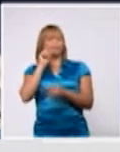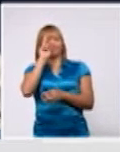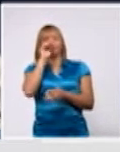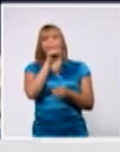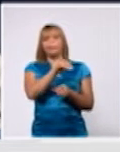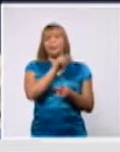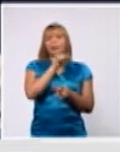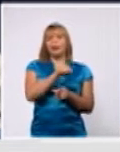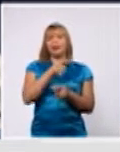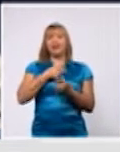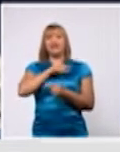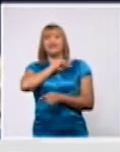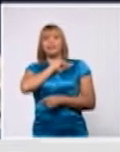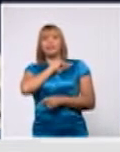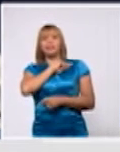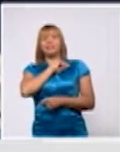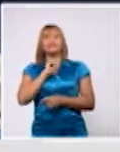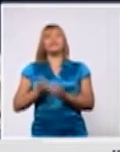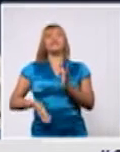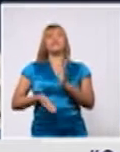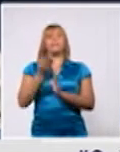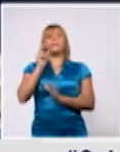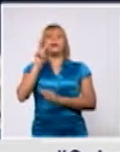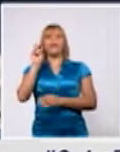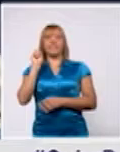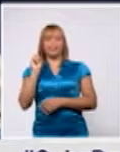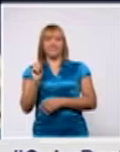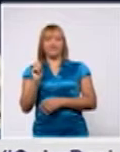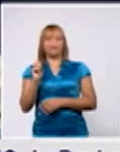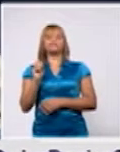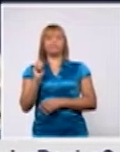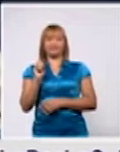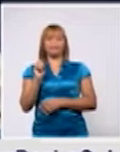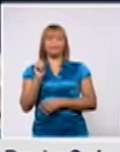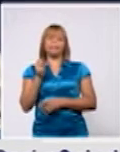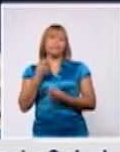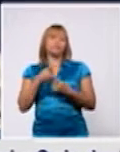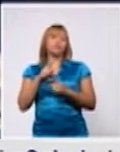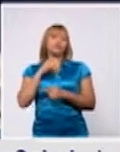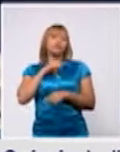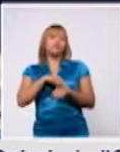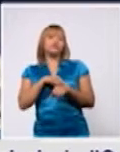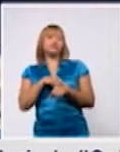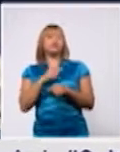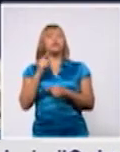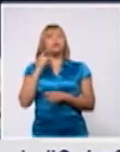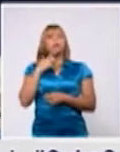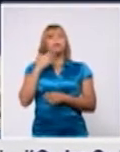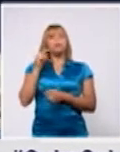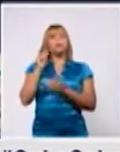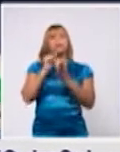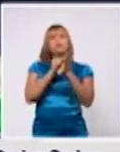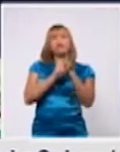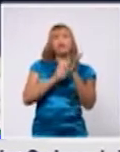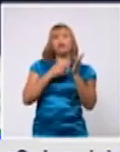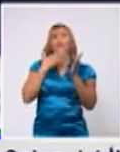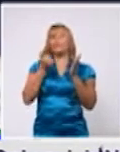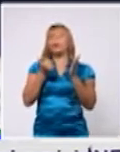98.1%, are clinically stable. No deaths were reported in Cuba